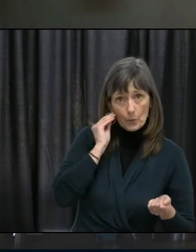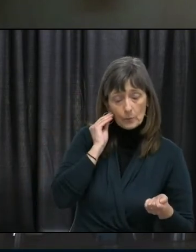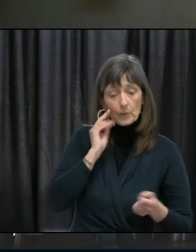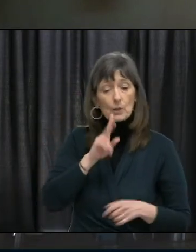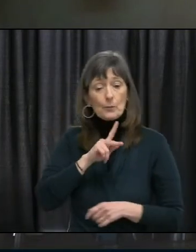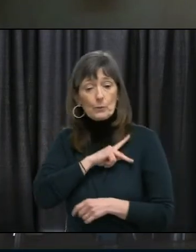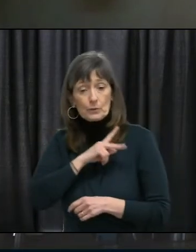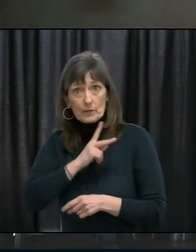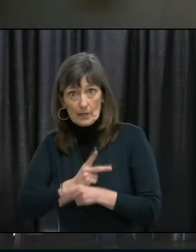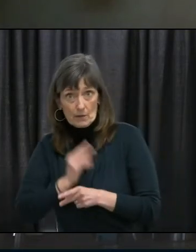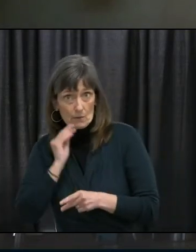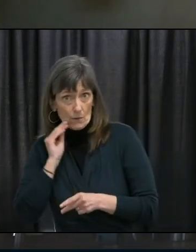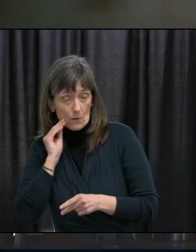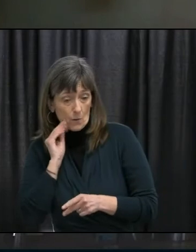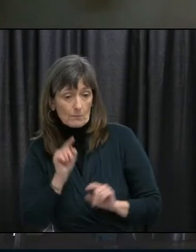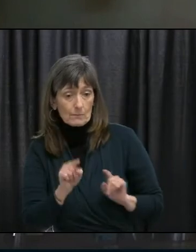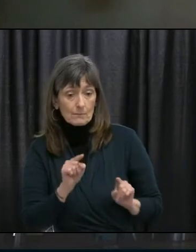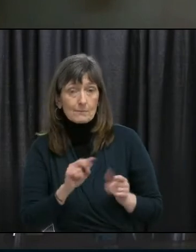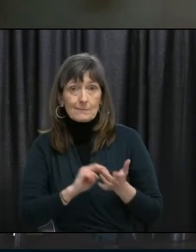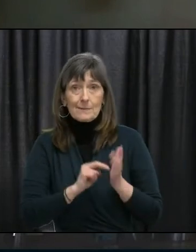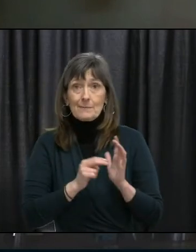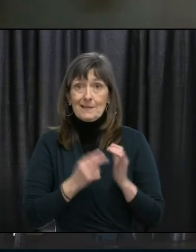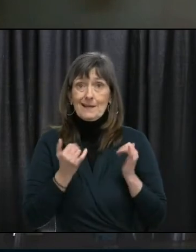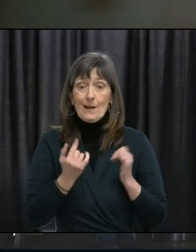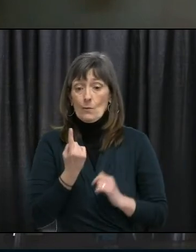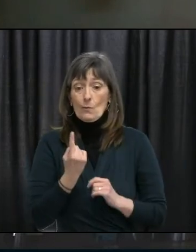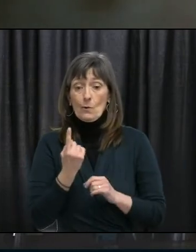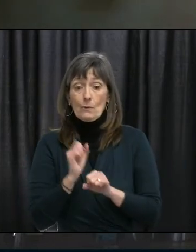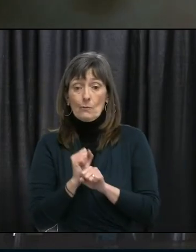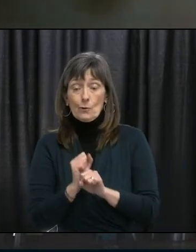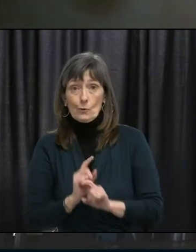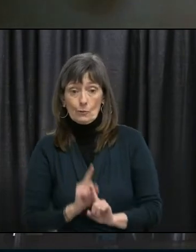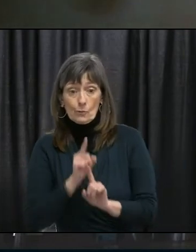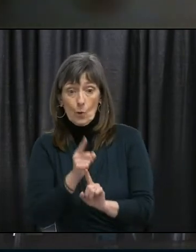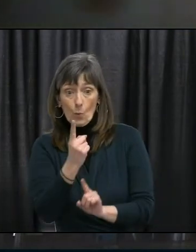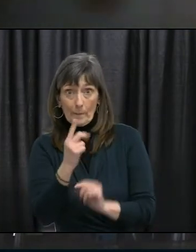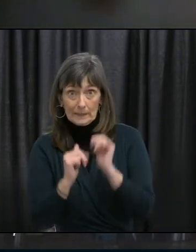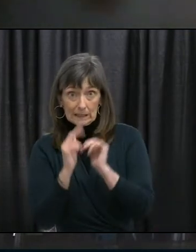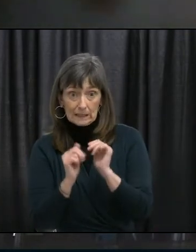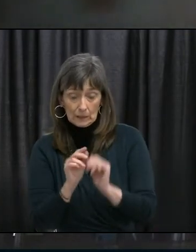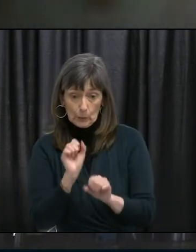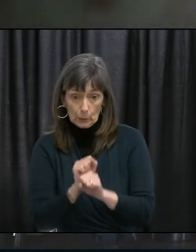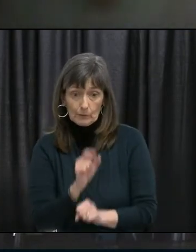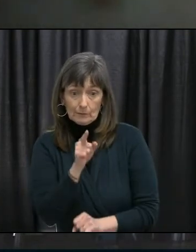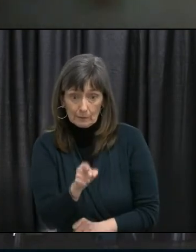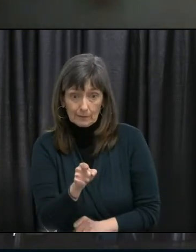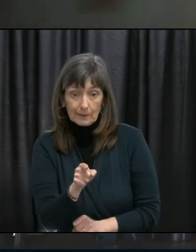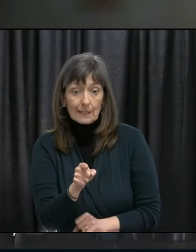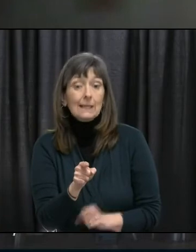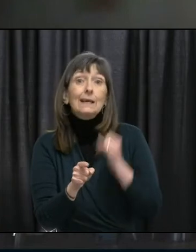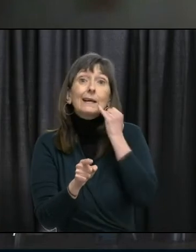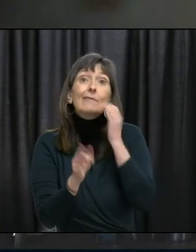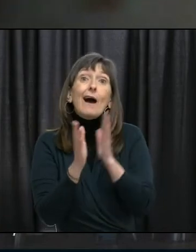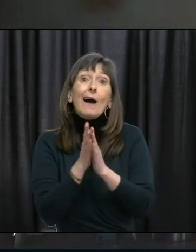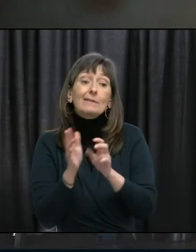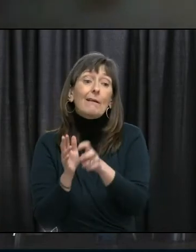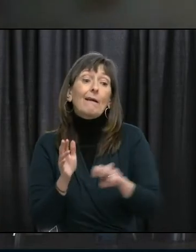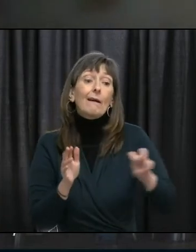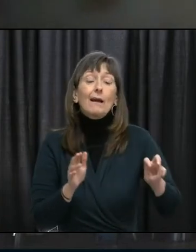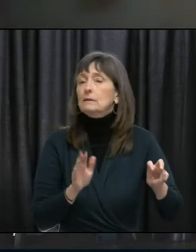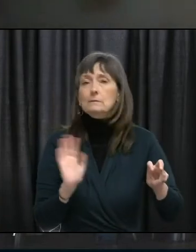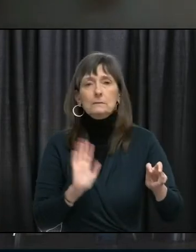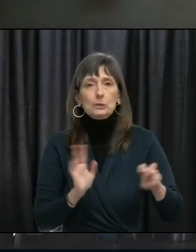homes, whereby a single worker is confined, an individual worker is asked to work on one site